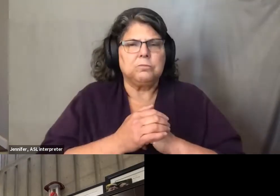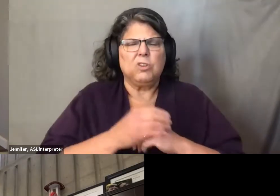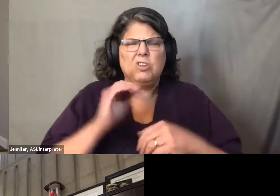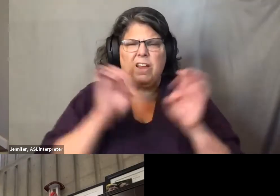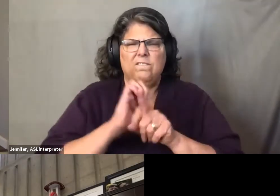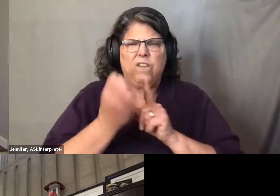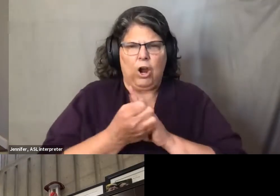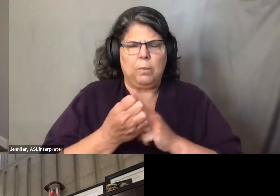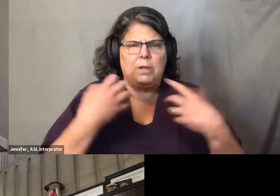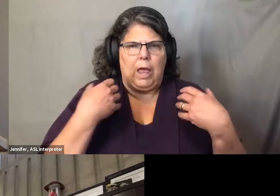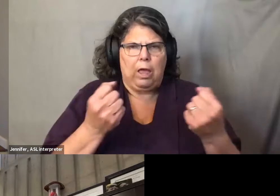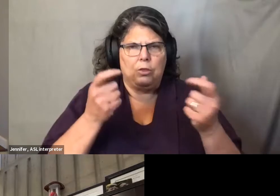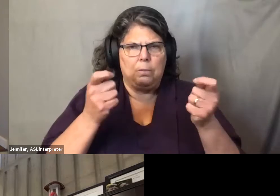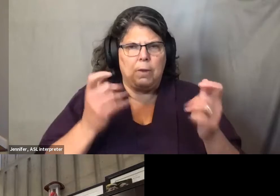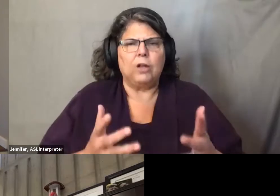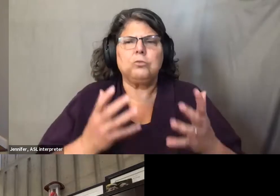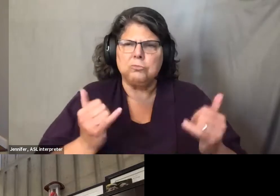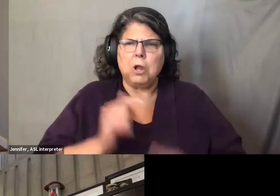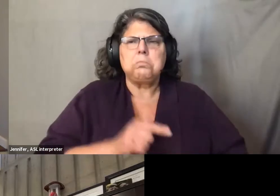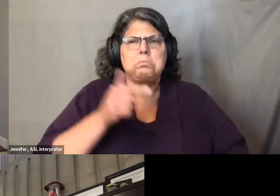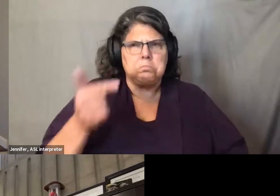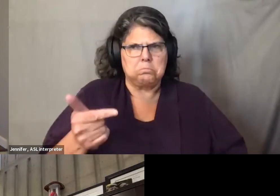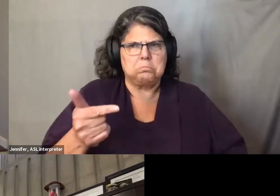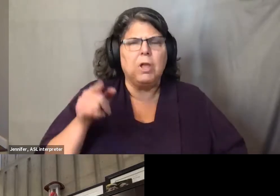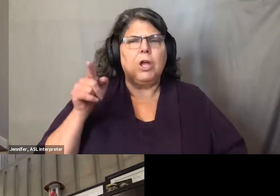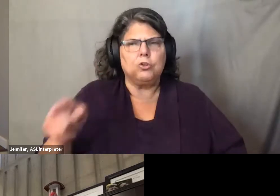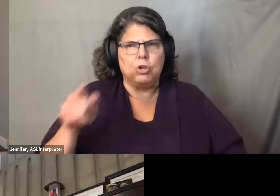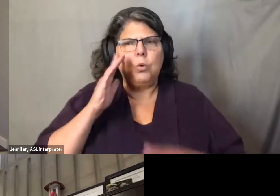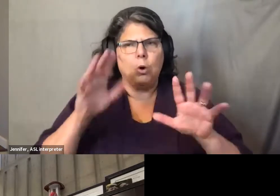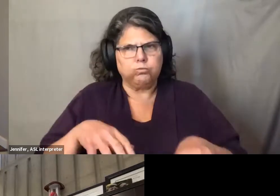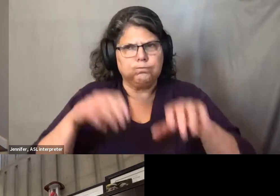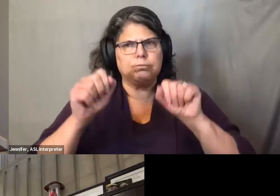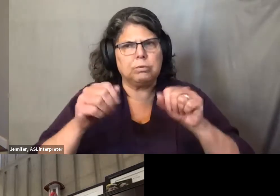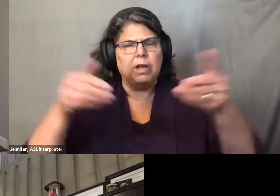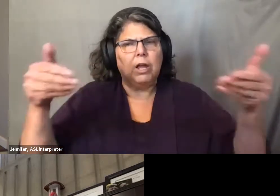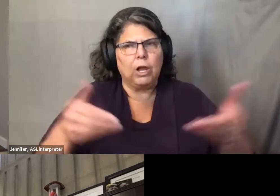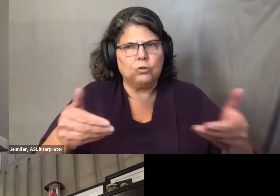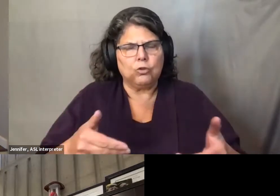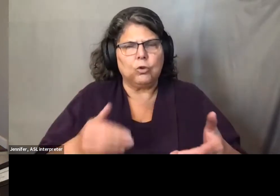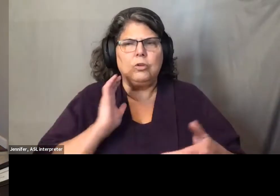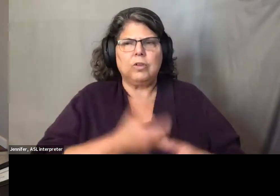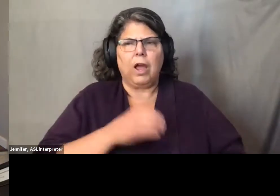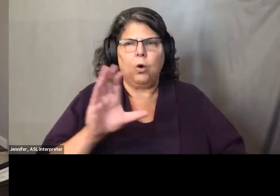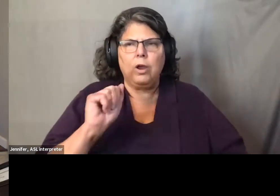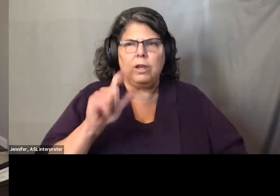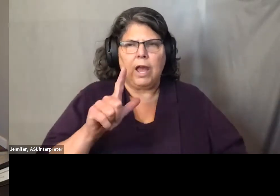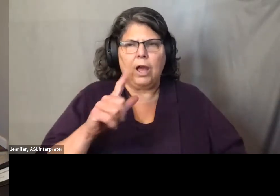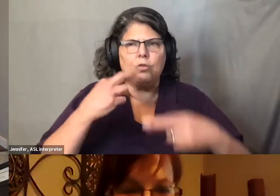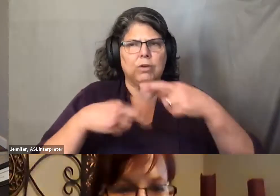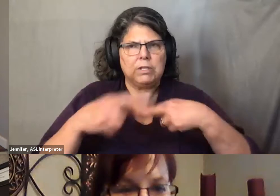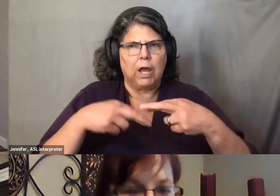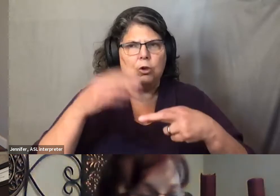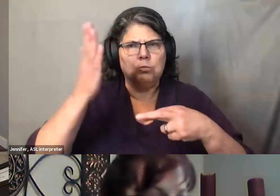going to go ahead and turn it over to her, and she's going to introduce our CalRecycle presenter to you.